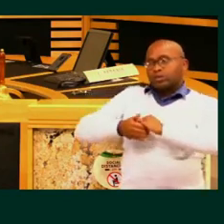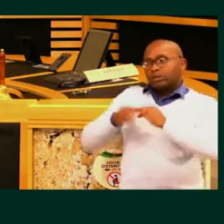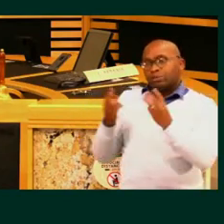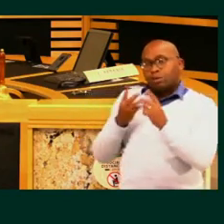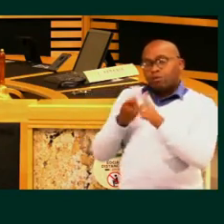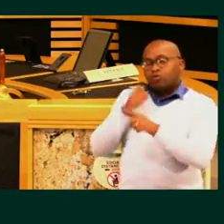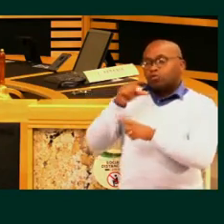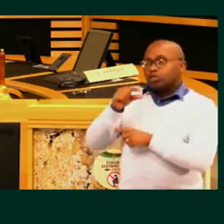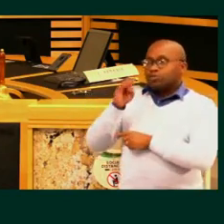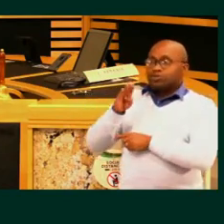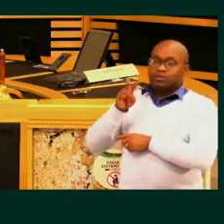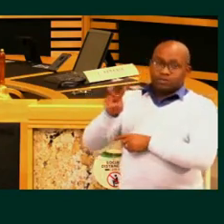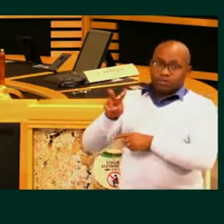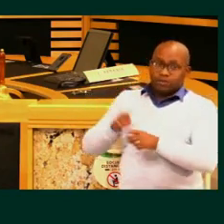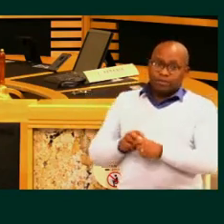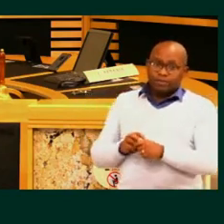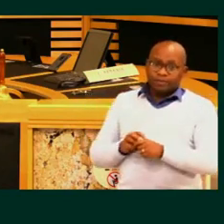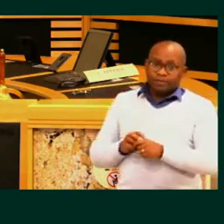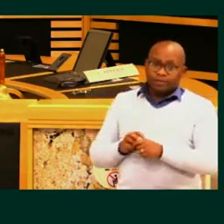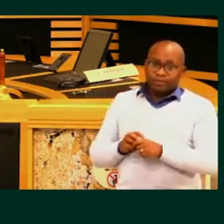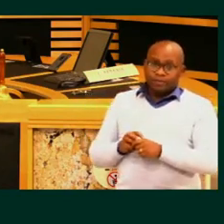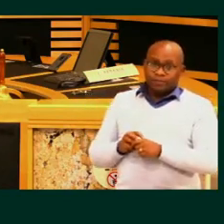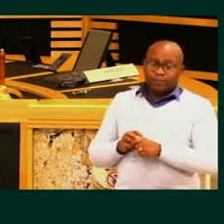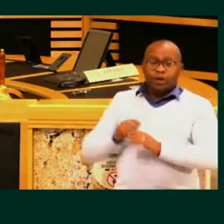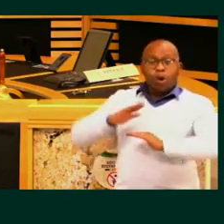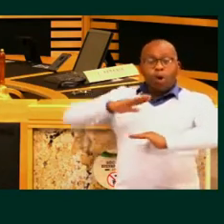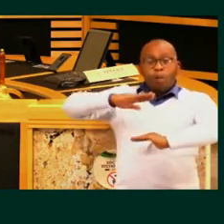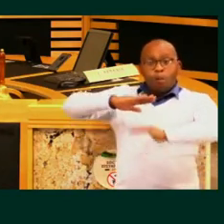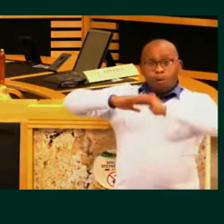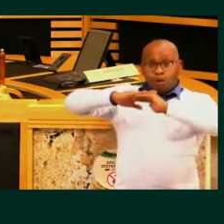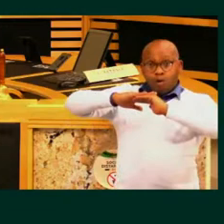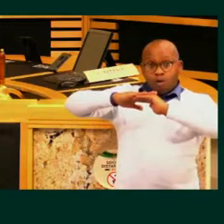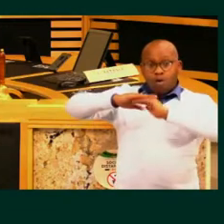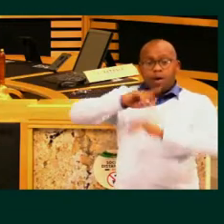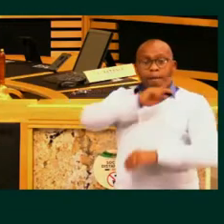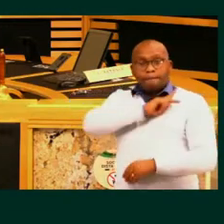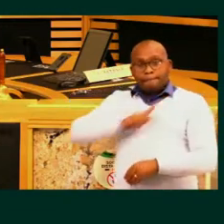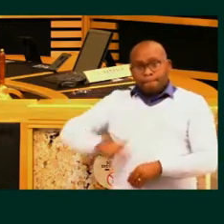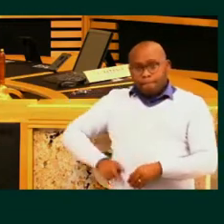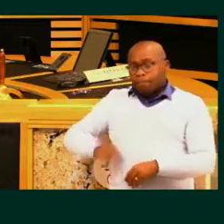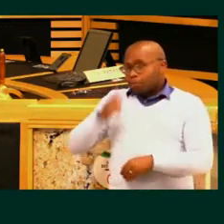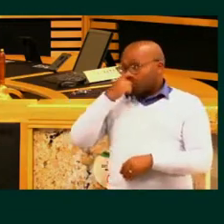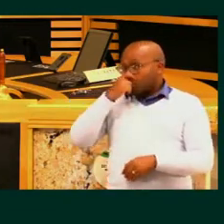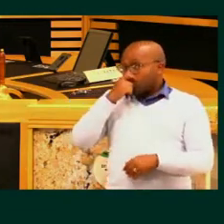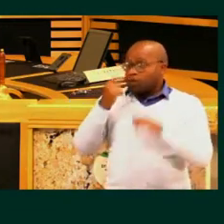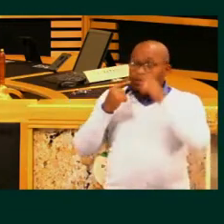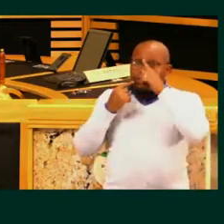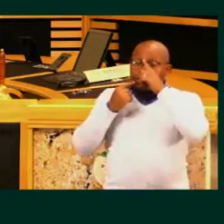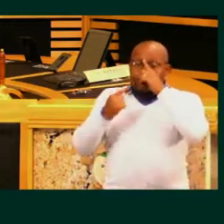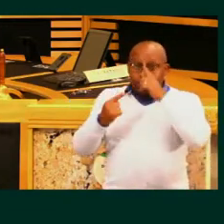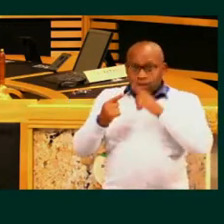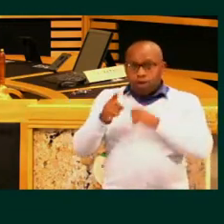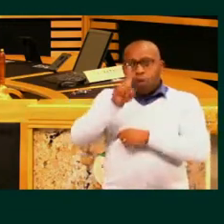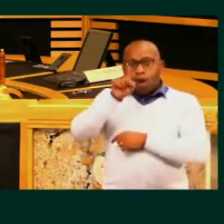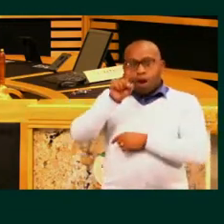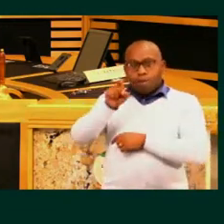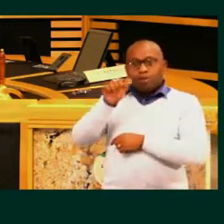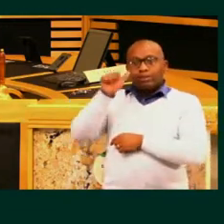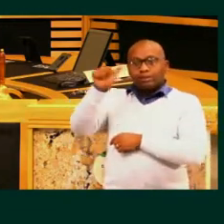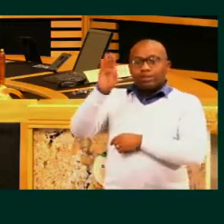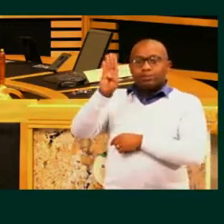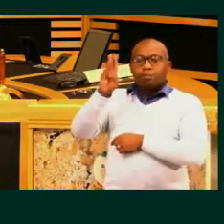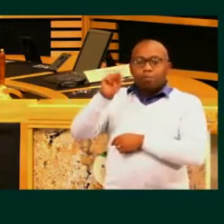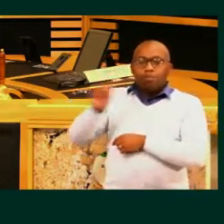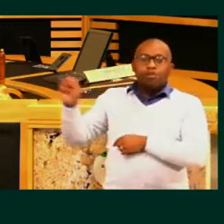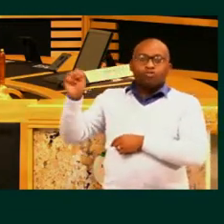prevention strategies in addition president s Raposa then pledged $1.6 billion to fight against